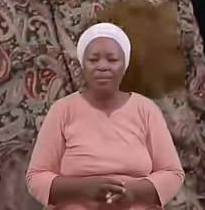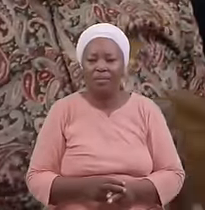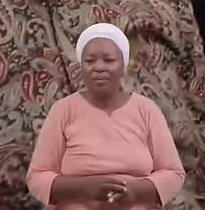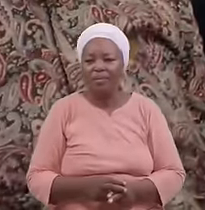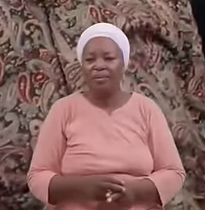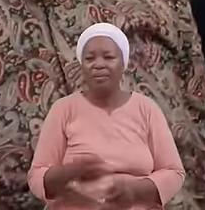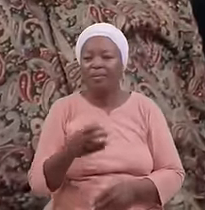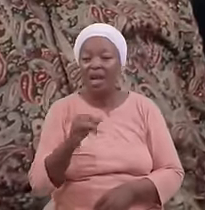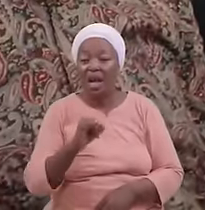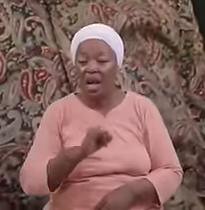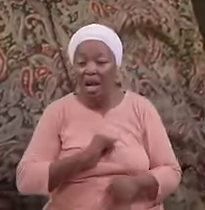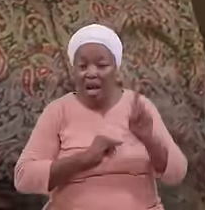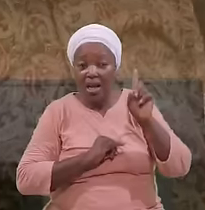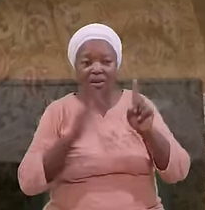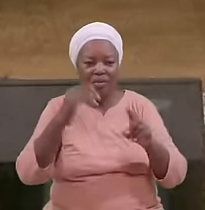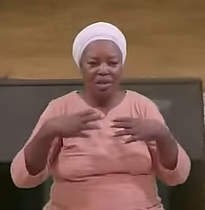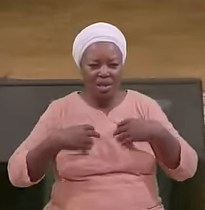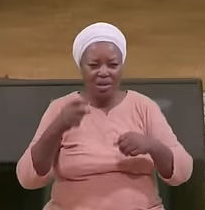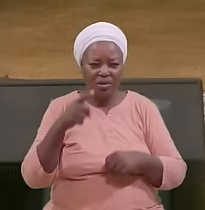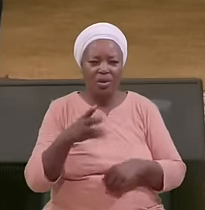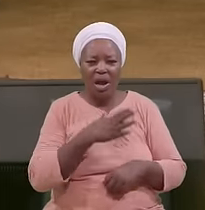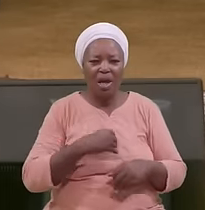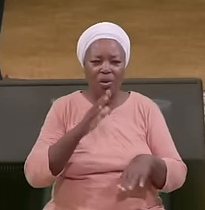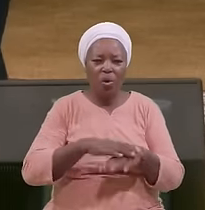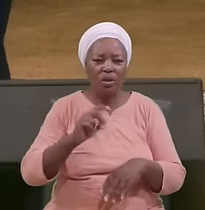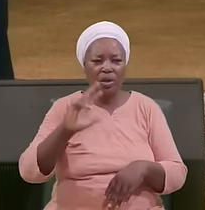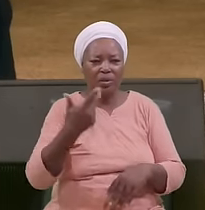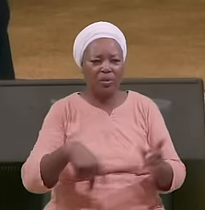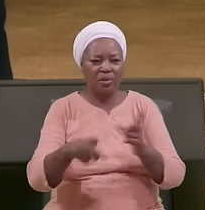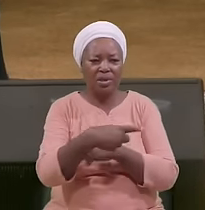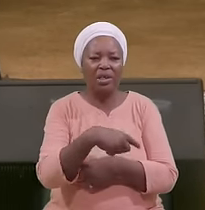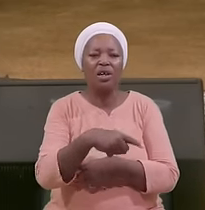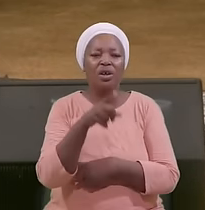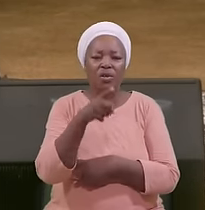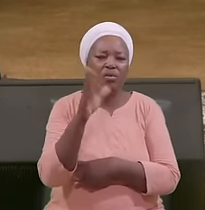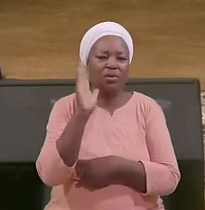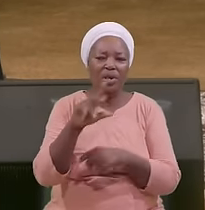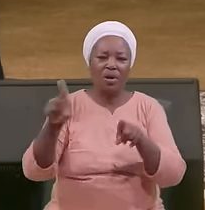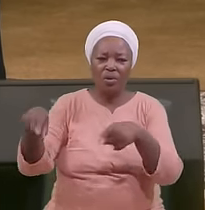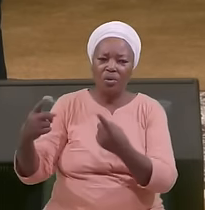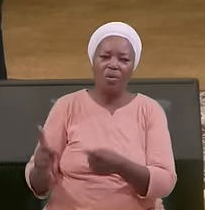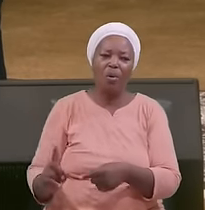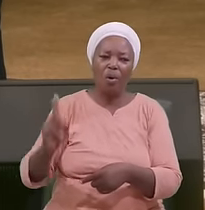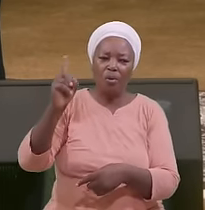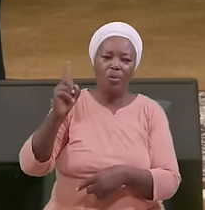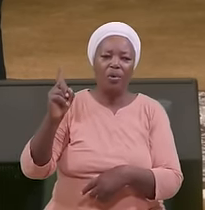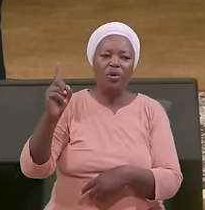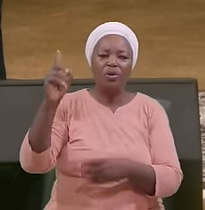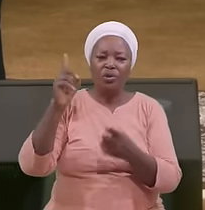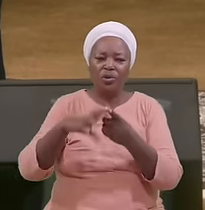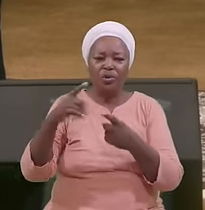name. I will heal thee, and on the third day, thou shalt go up unto